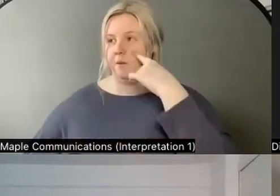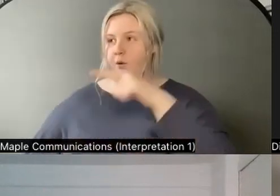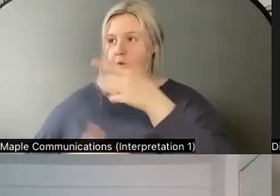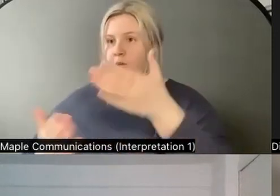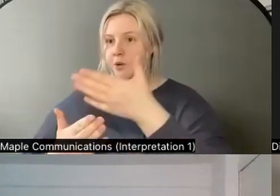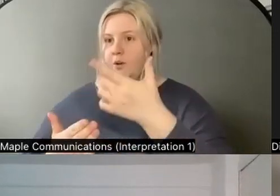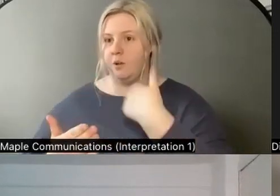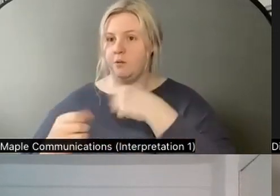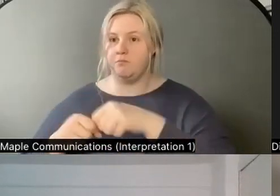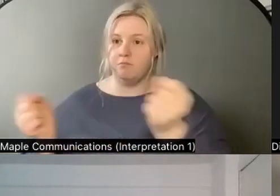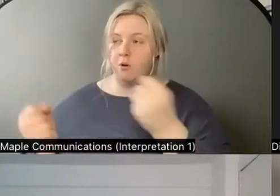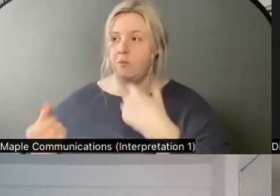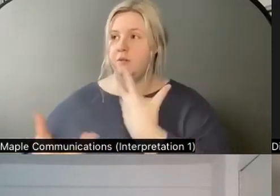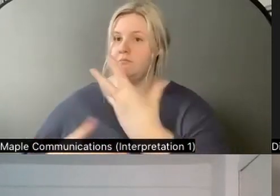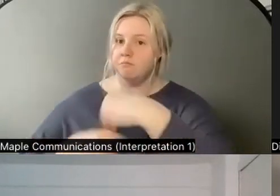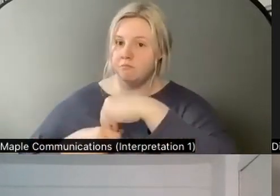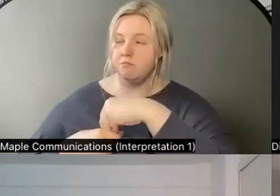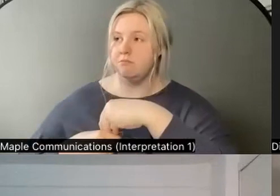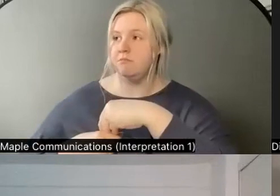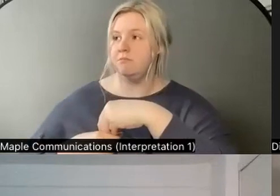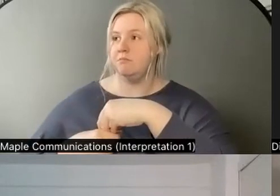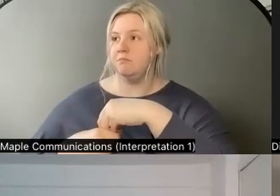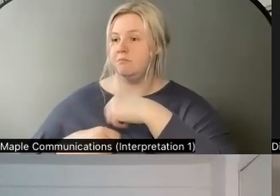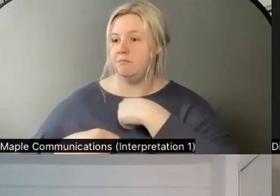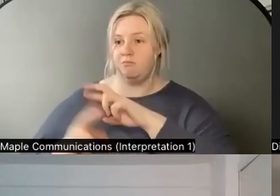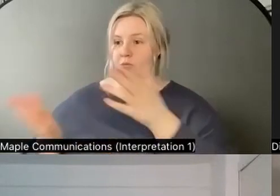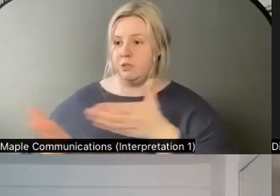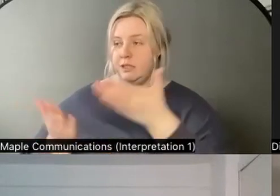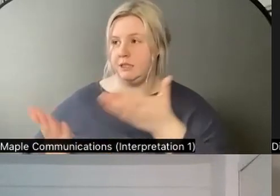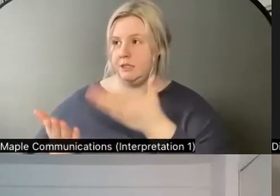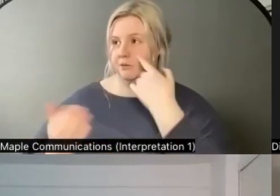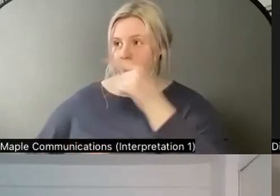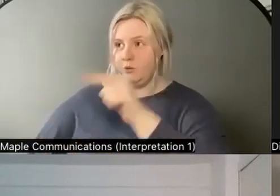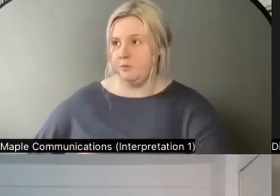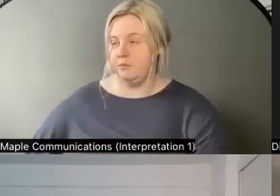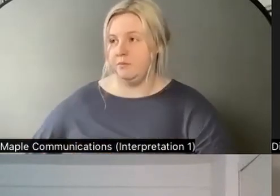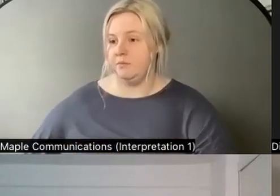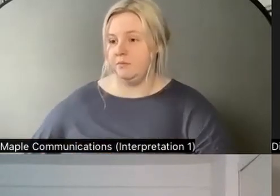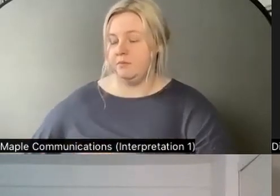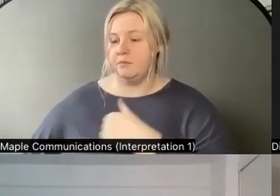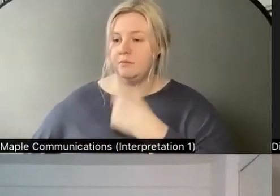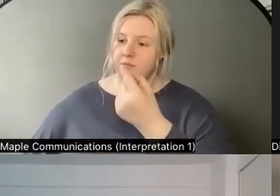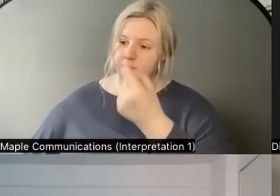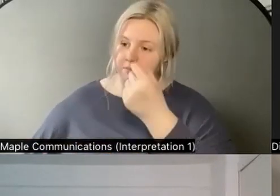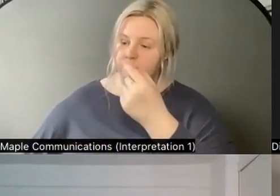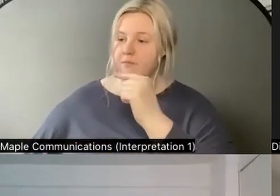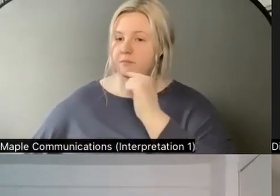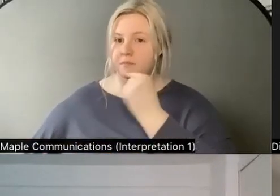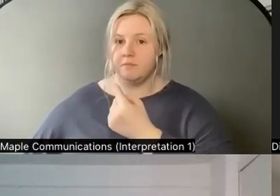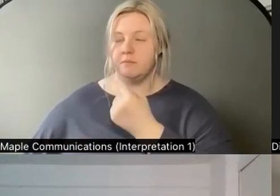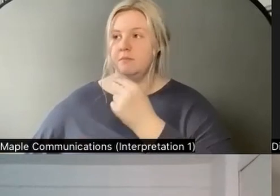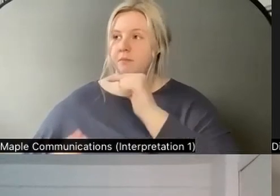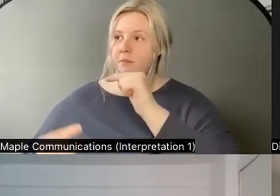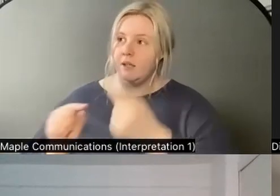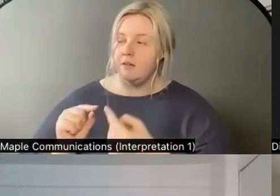you for sharing this. The vulnerable and painful parts of this. The